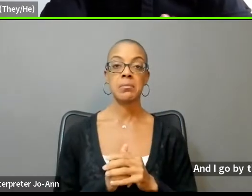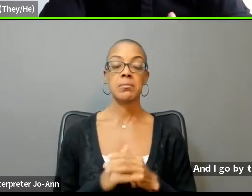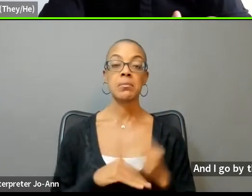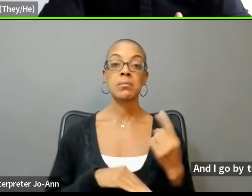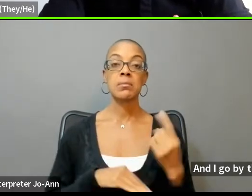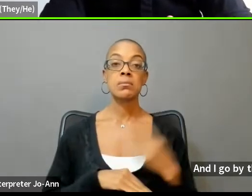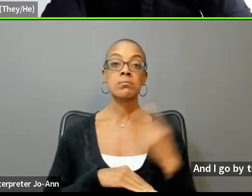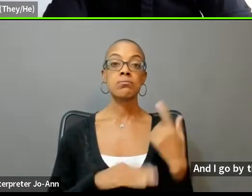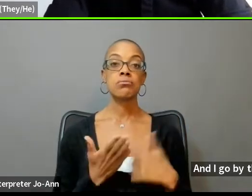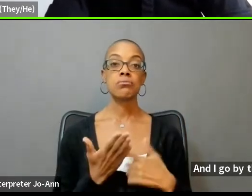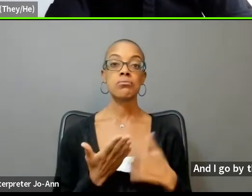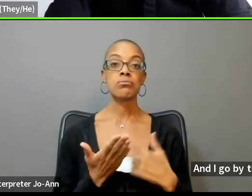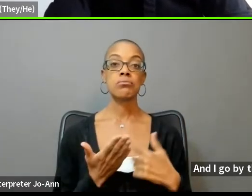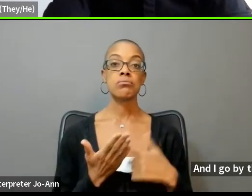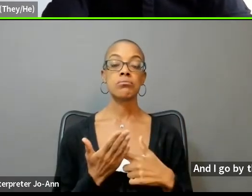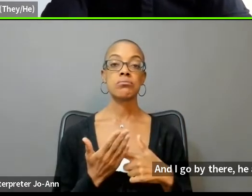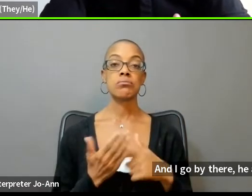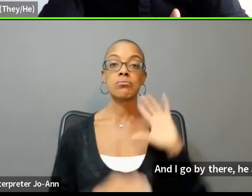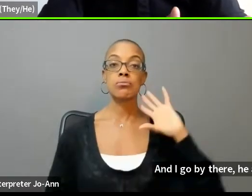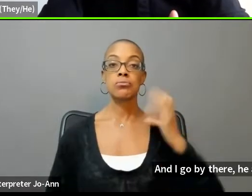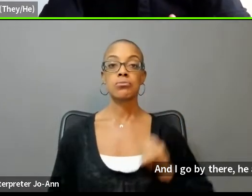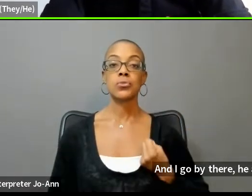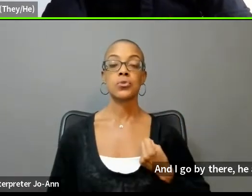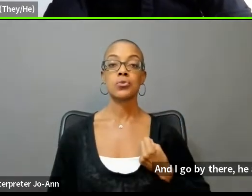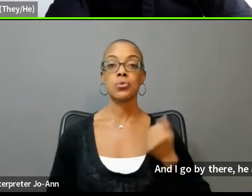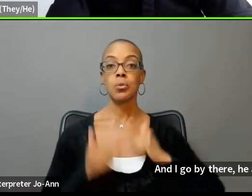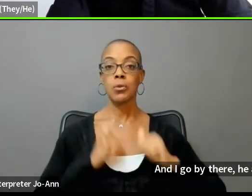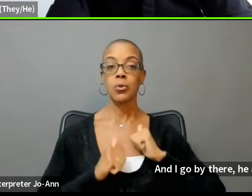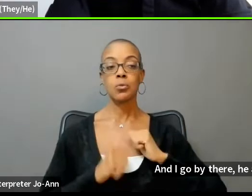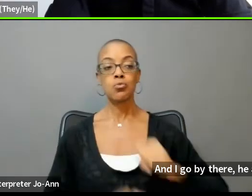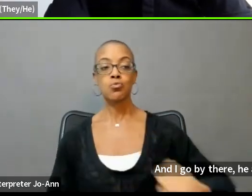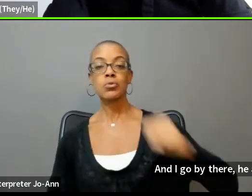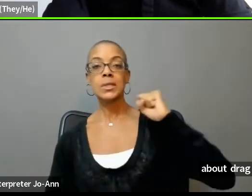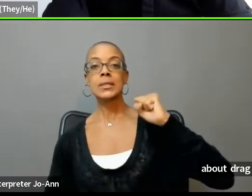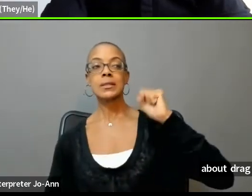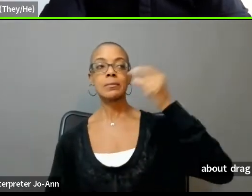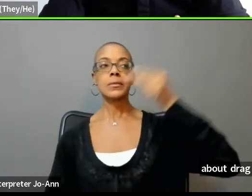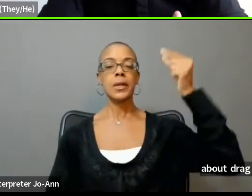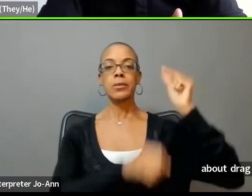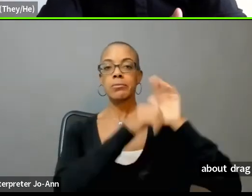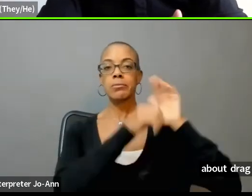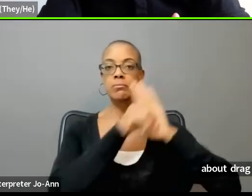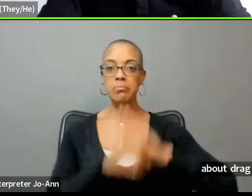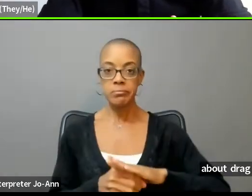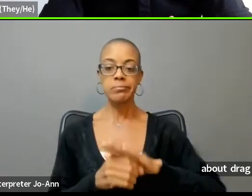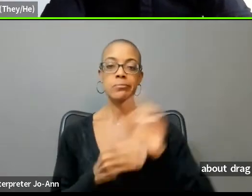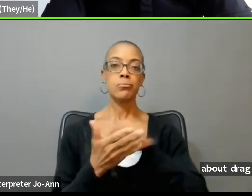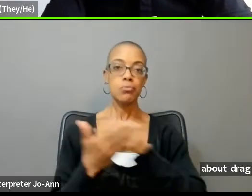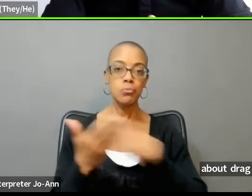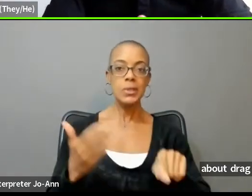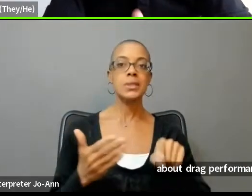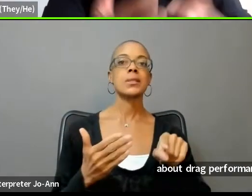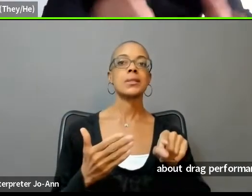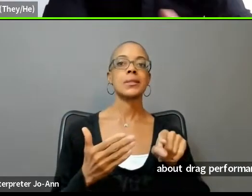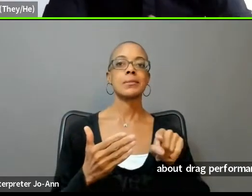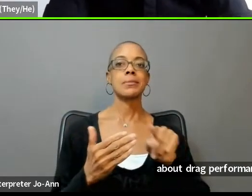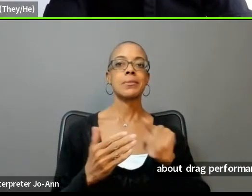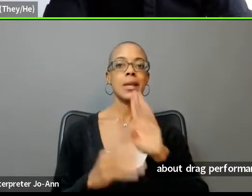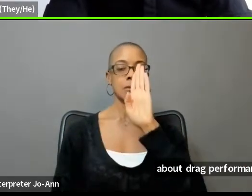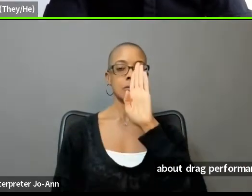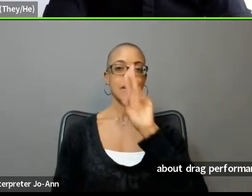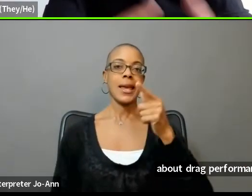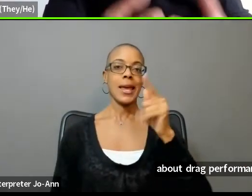be talking about drag performers resisting fascism, racism, and heteromasculinity. I'm